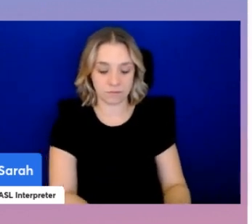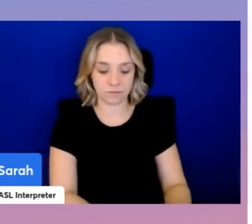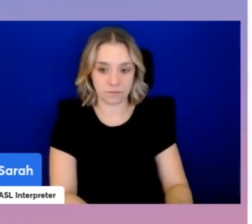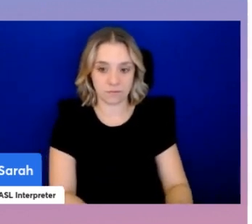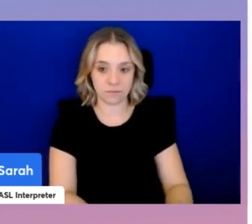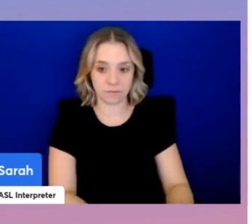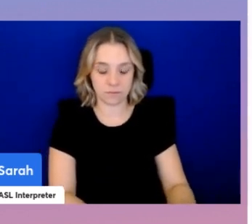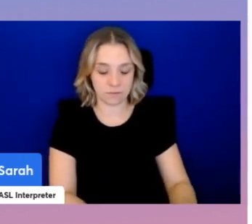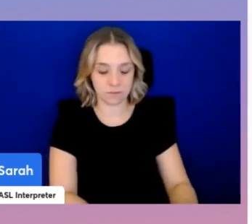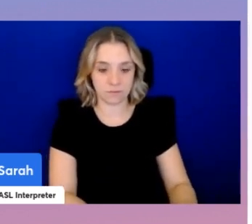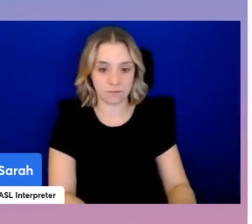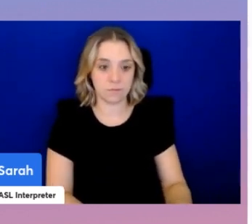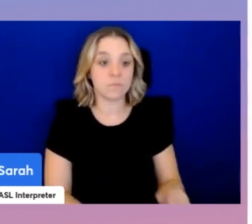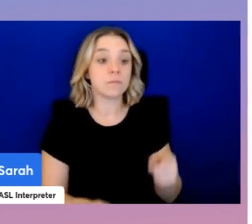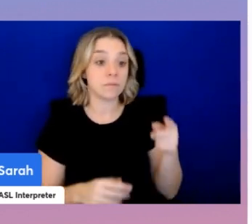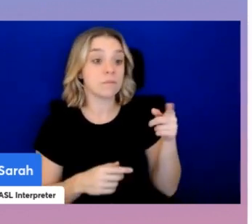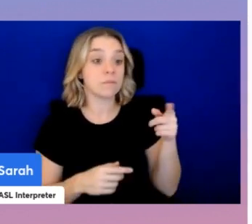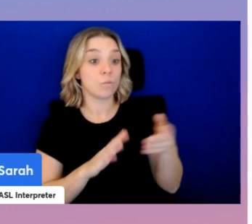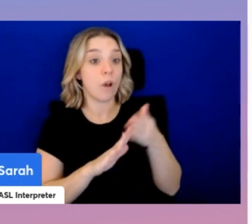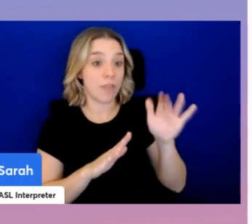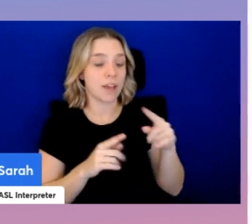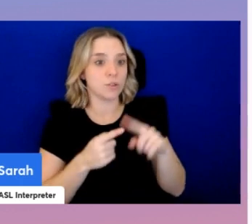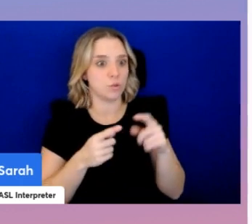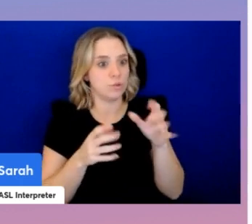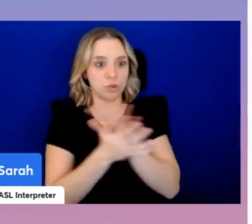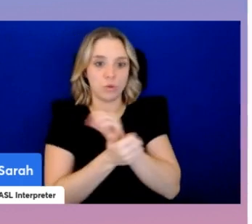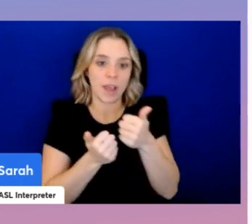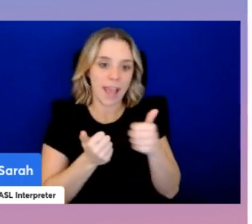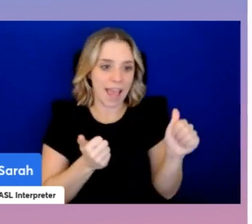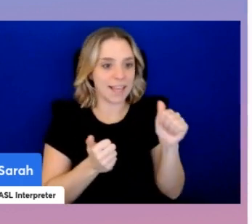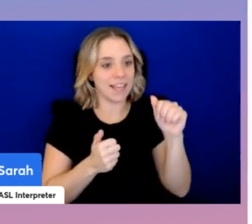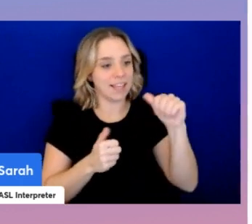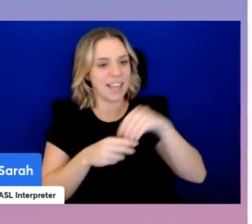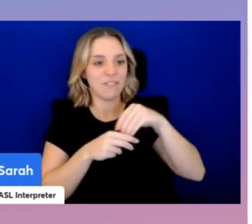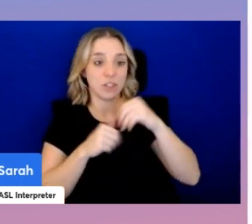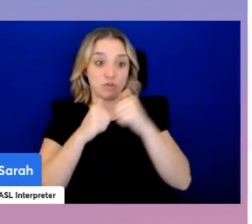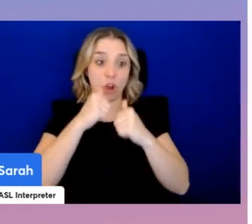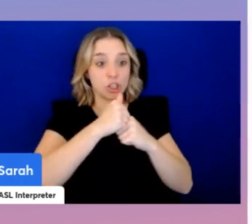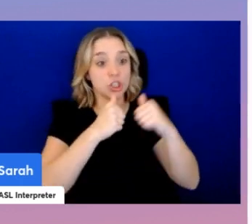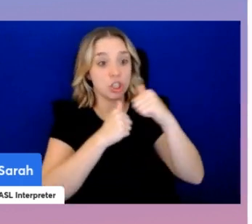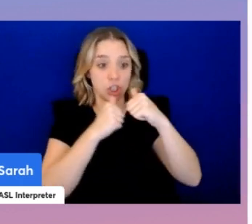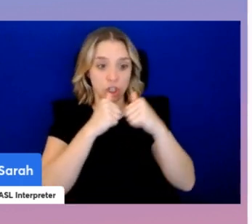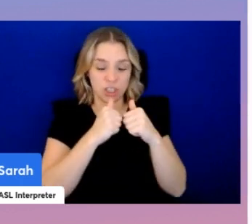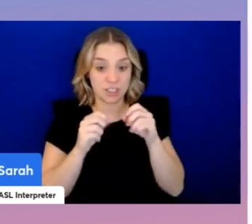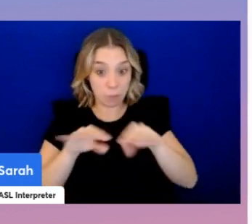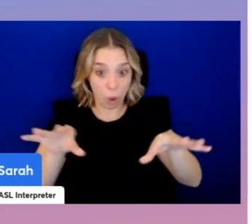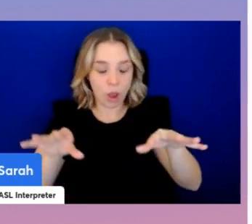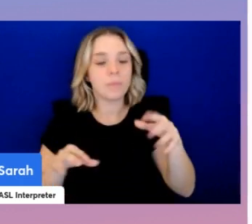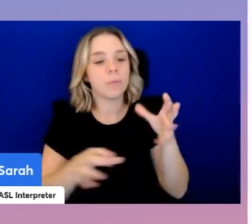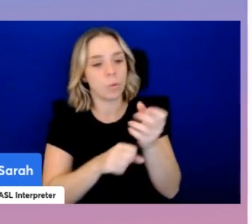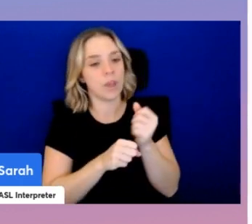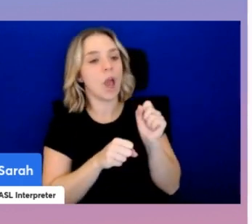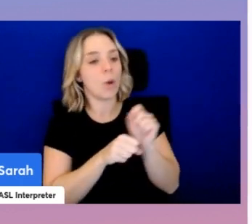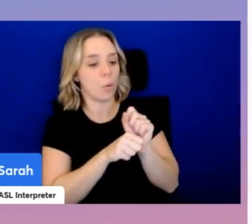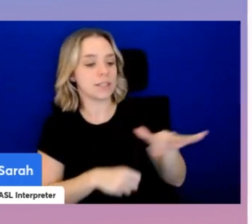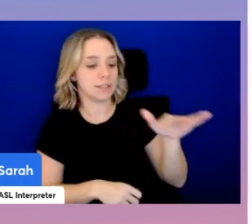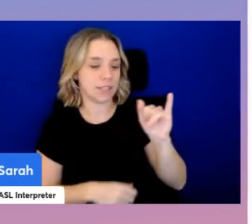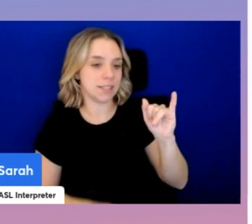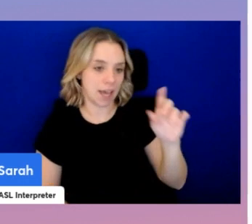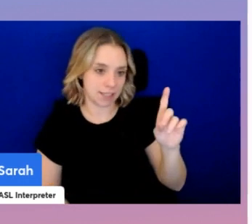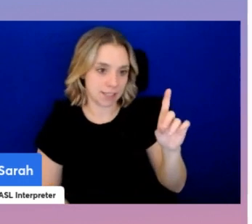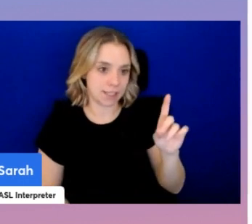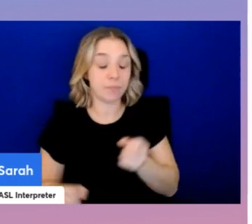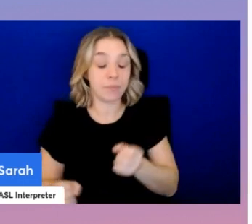to destroy any infrastructure that was deployed, we get our workspace ID, and we upload our